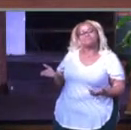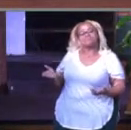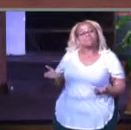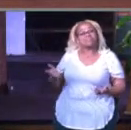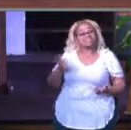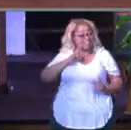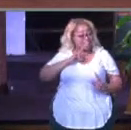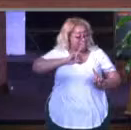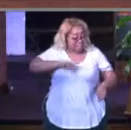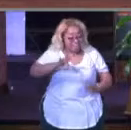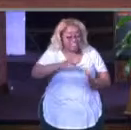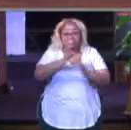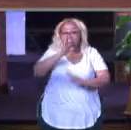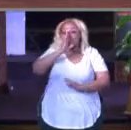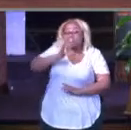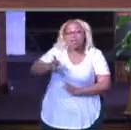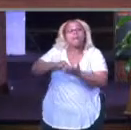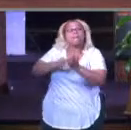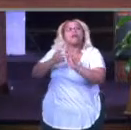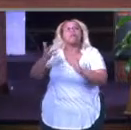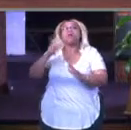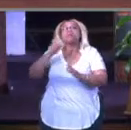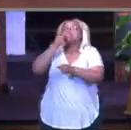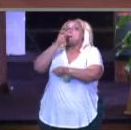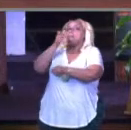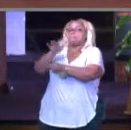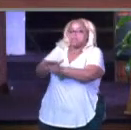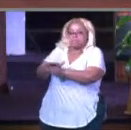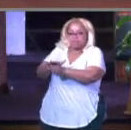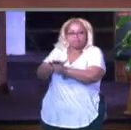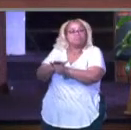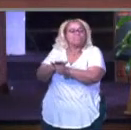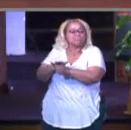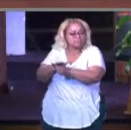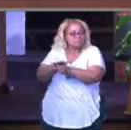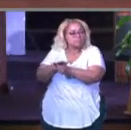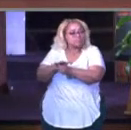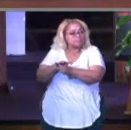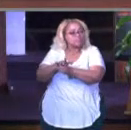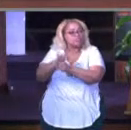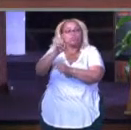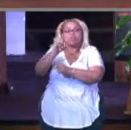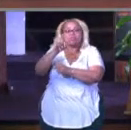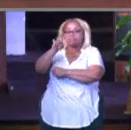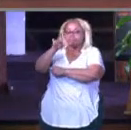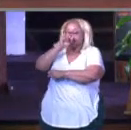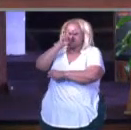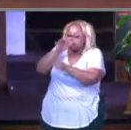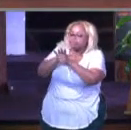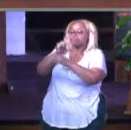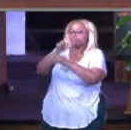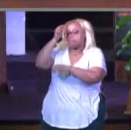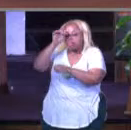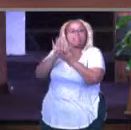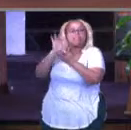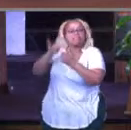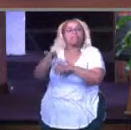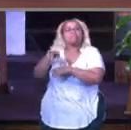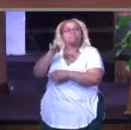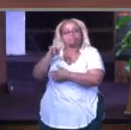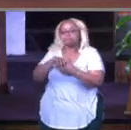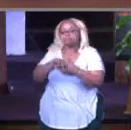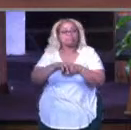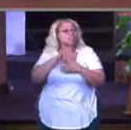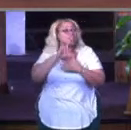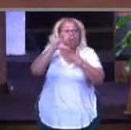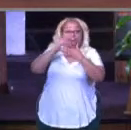See, to answer Jesus directly is a commitment. You'll have to stand on that. To